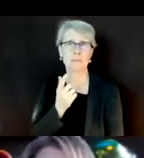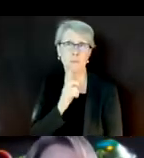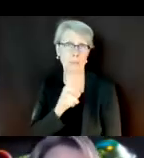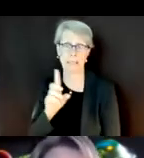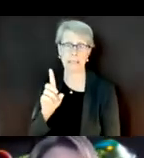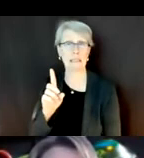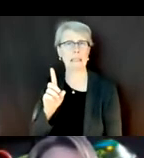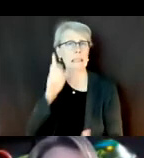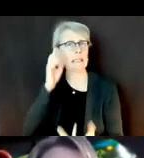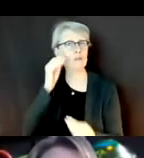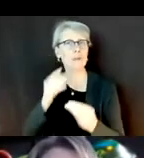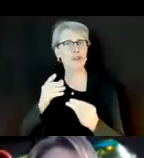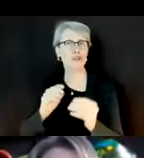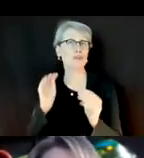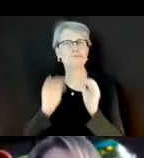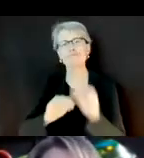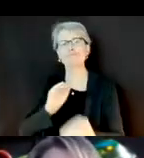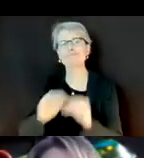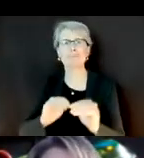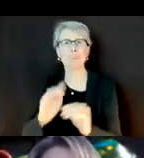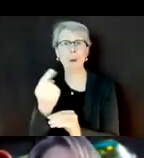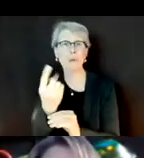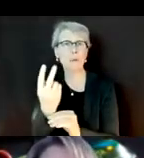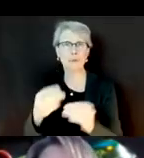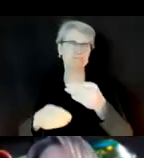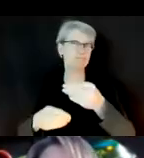databases, right? Like in the culture sector, the only two sort of